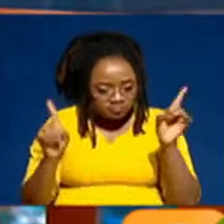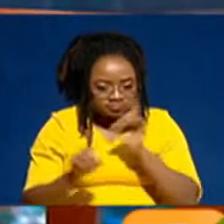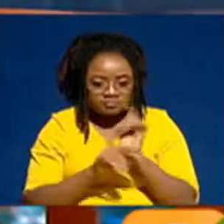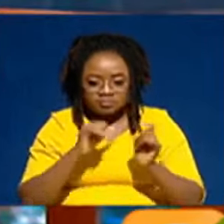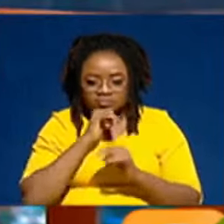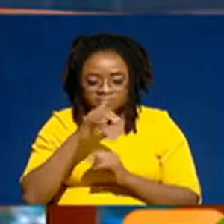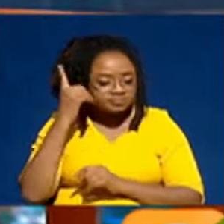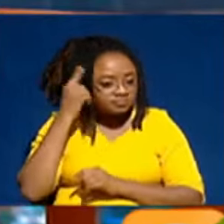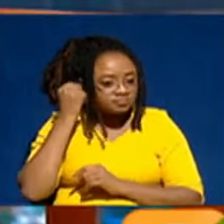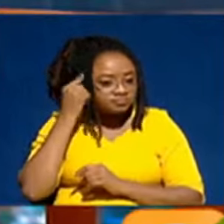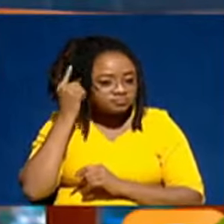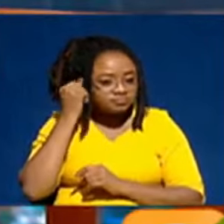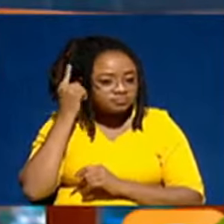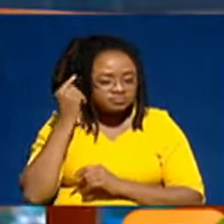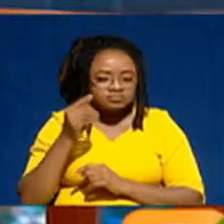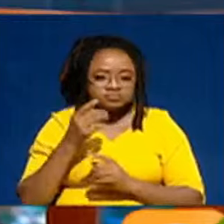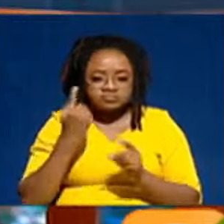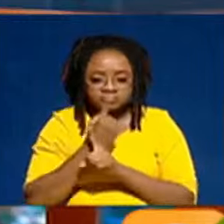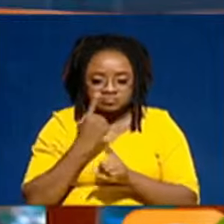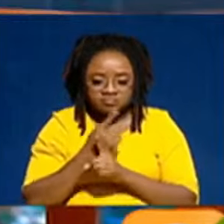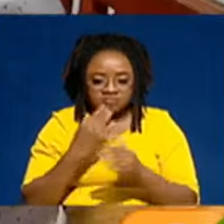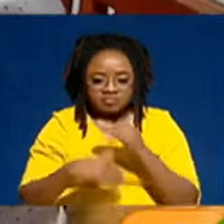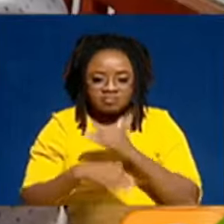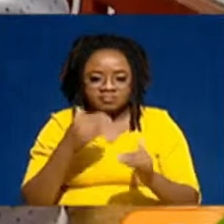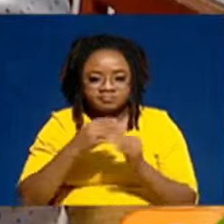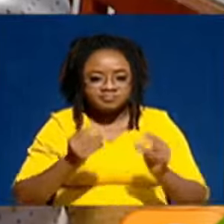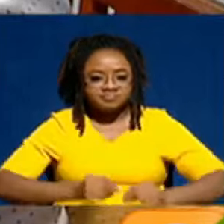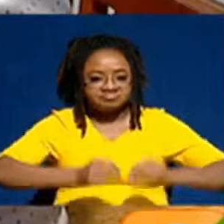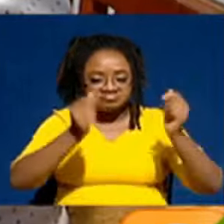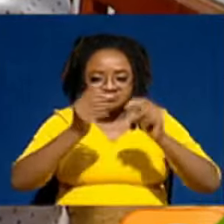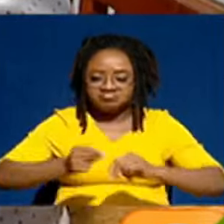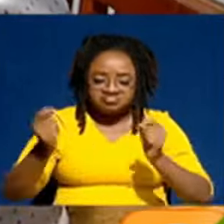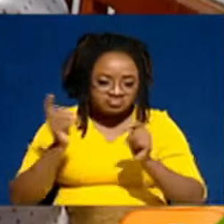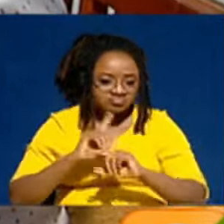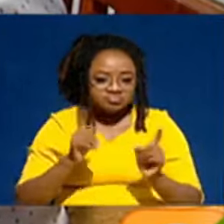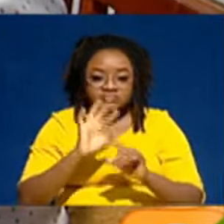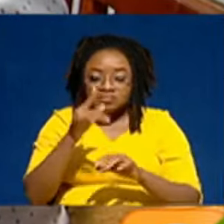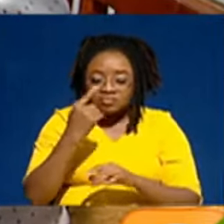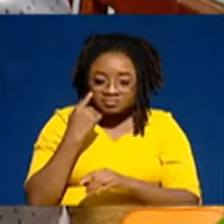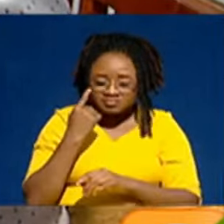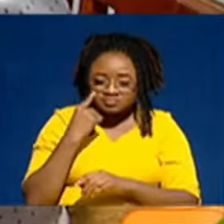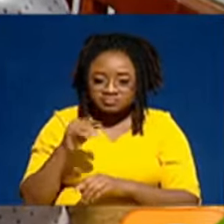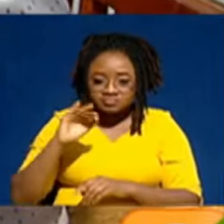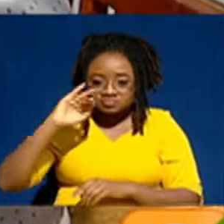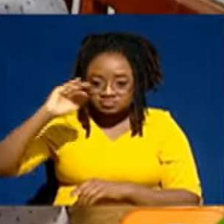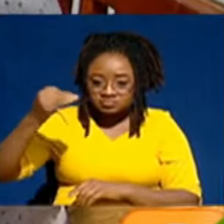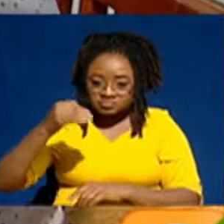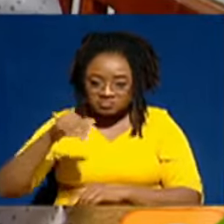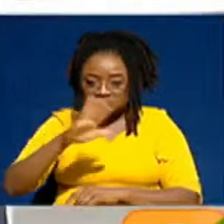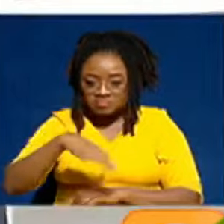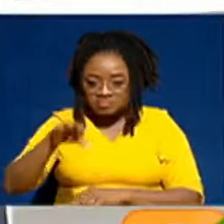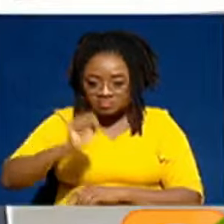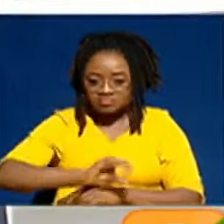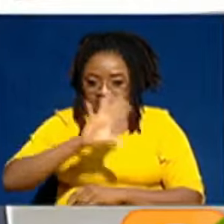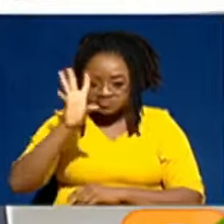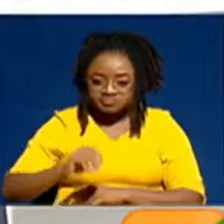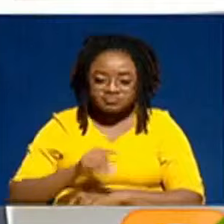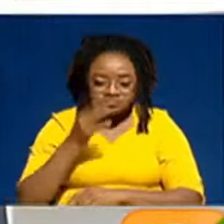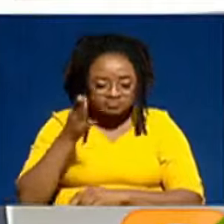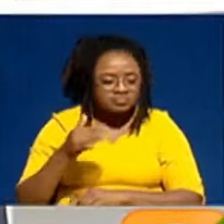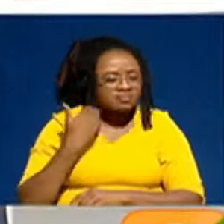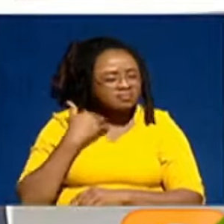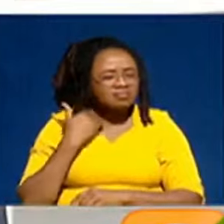up skyscrapers all over. You know, the same thing happened to Johannesburg CBD. Correct. Then that was basically crime, right? Yeah. So